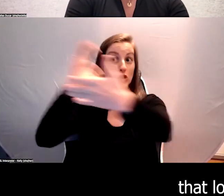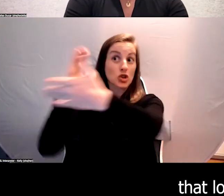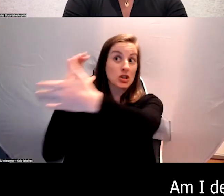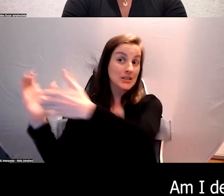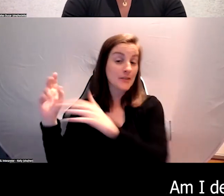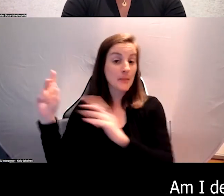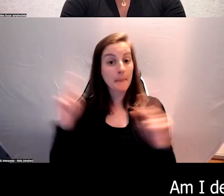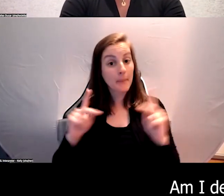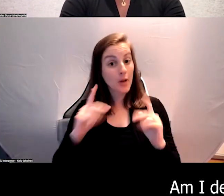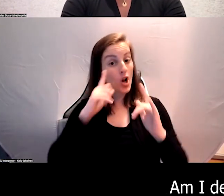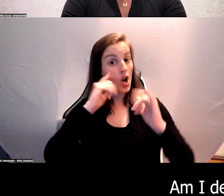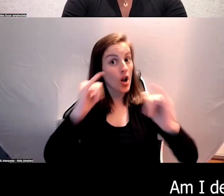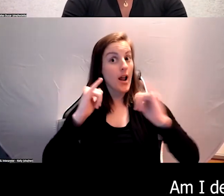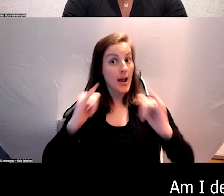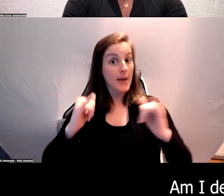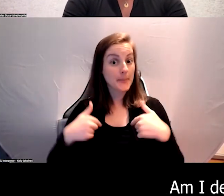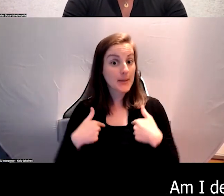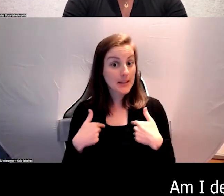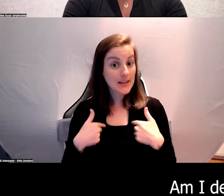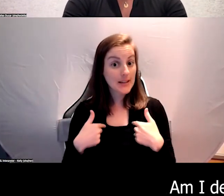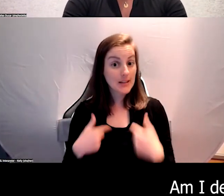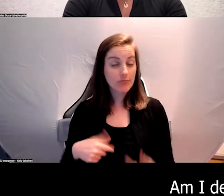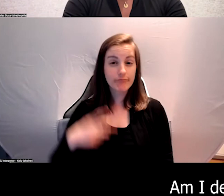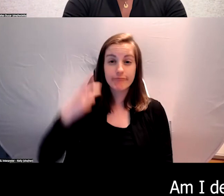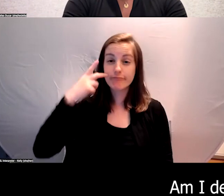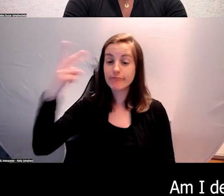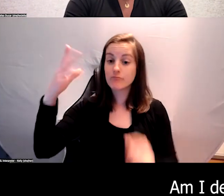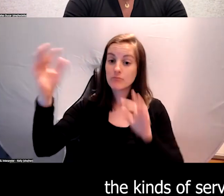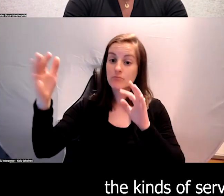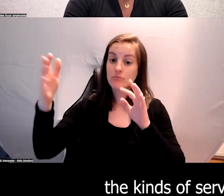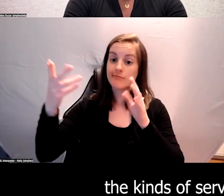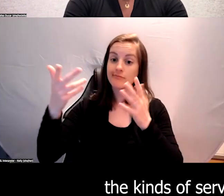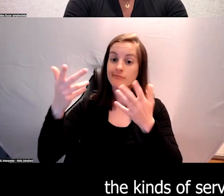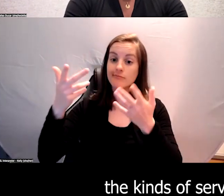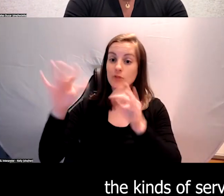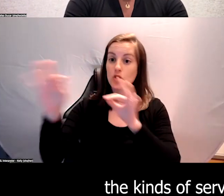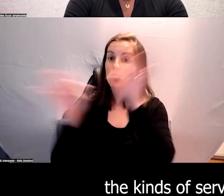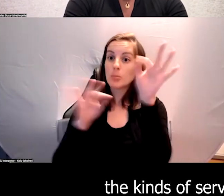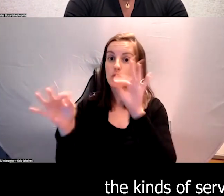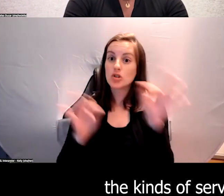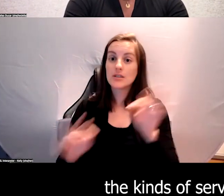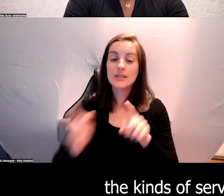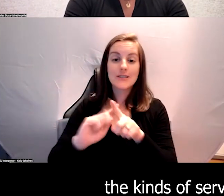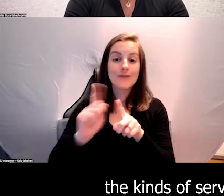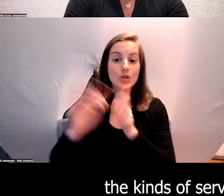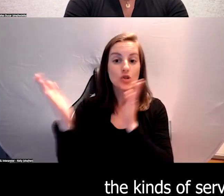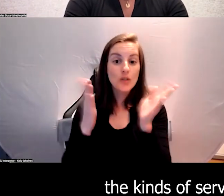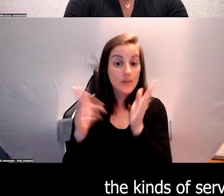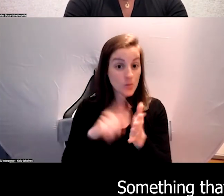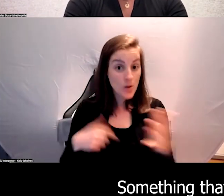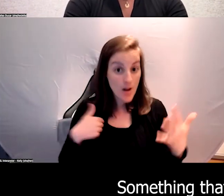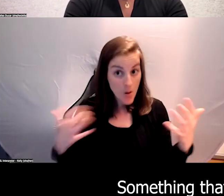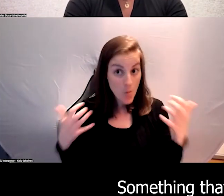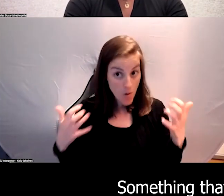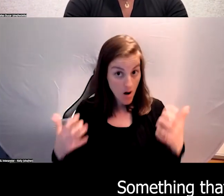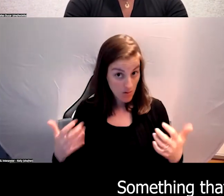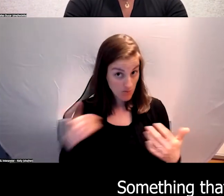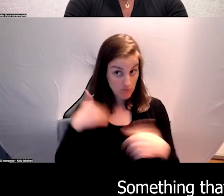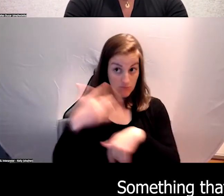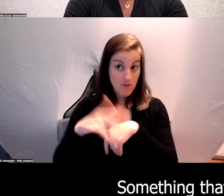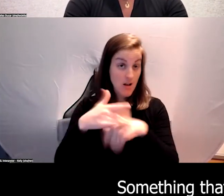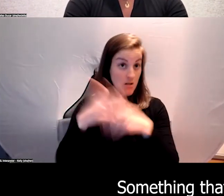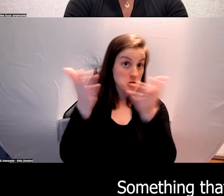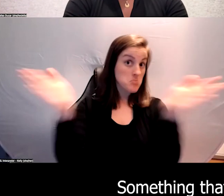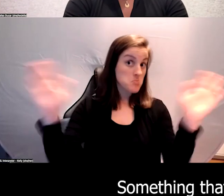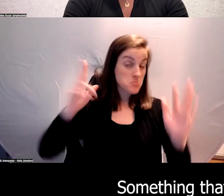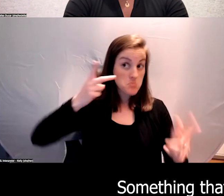me? Am I seeing descriptions of the kinds of services that I'm seeking? Something that I really like